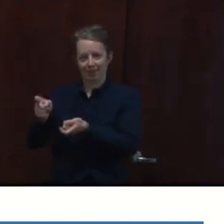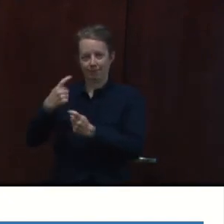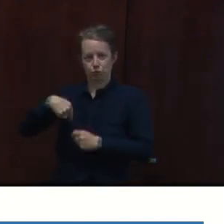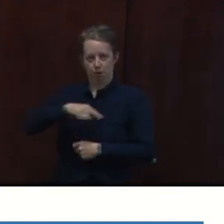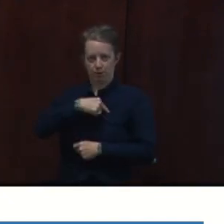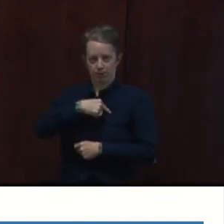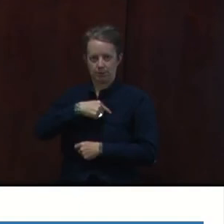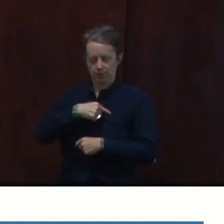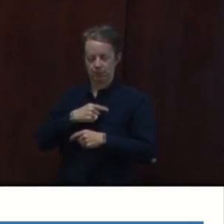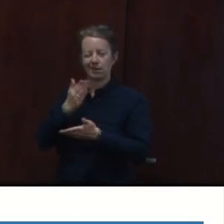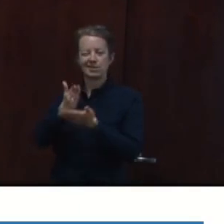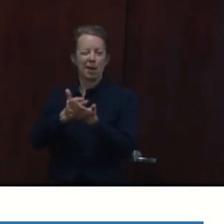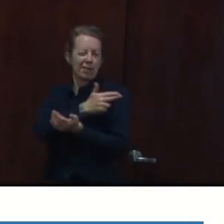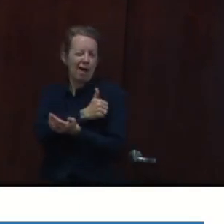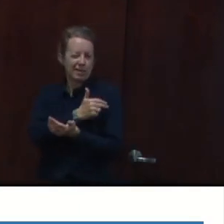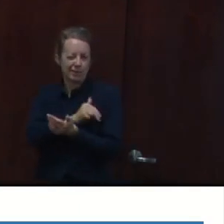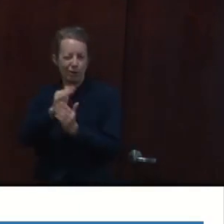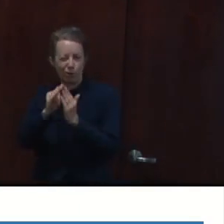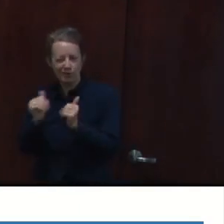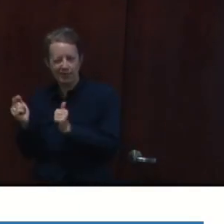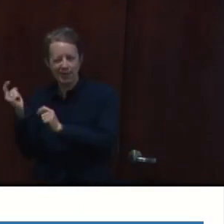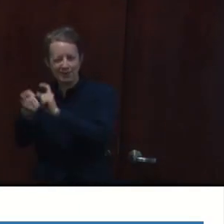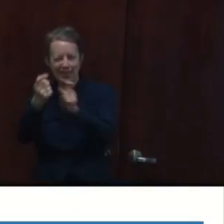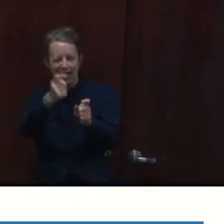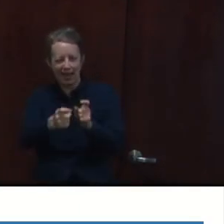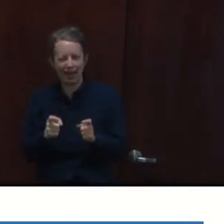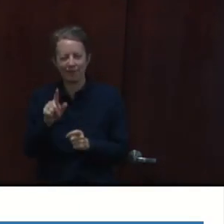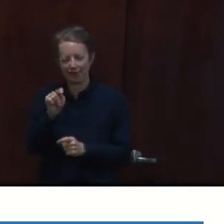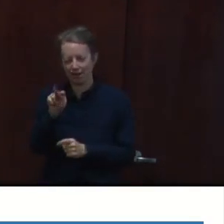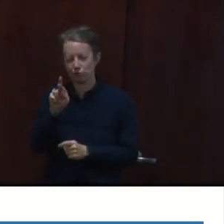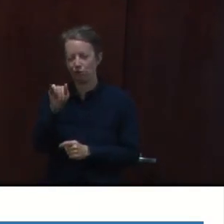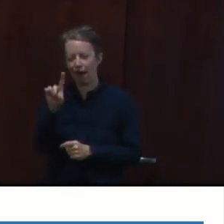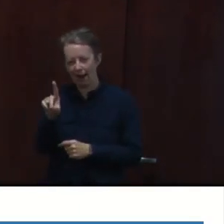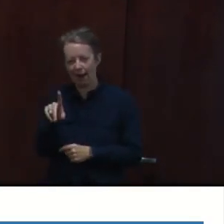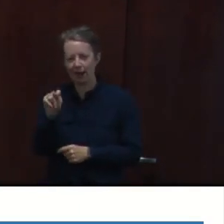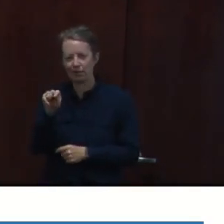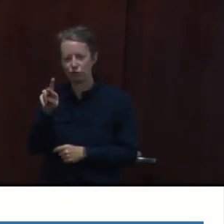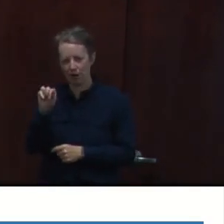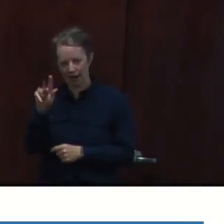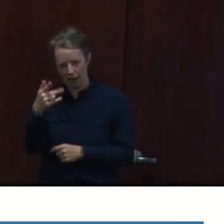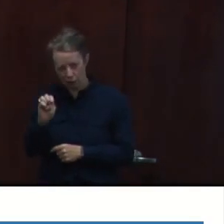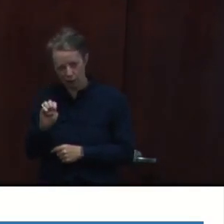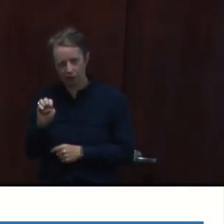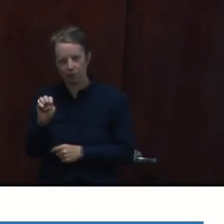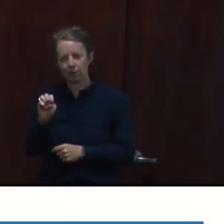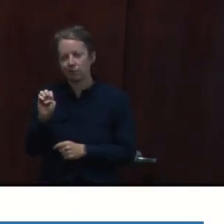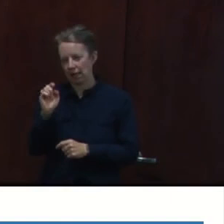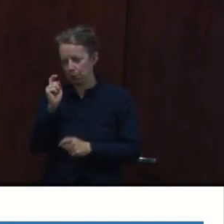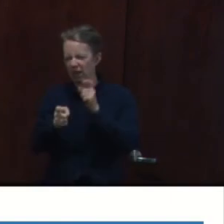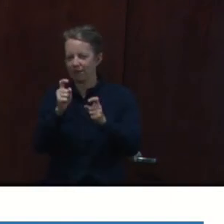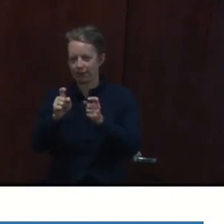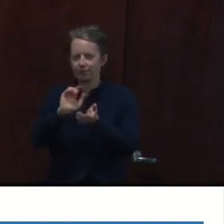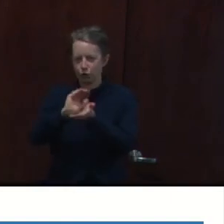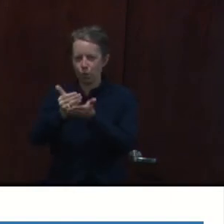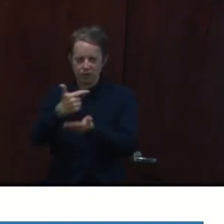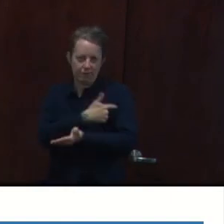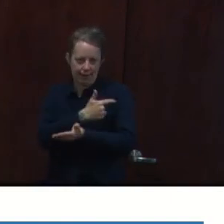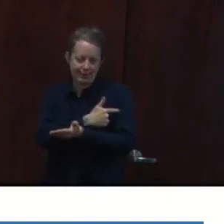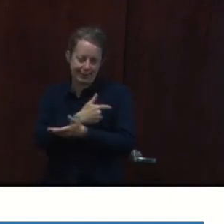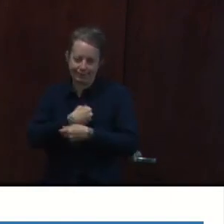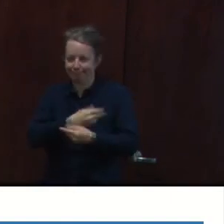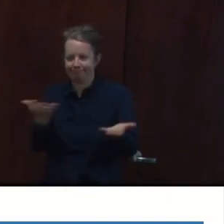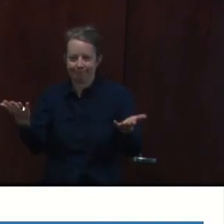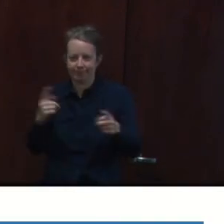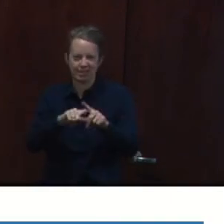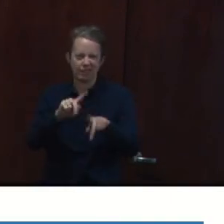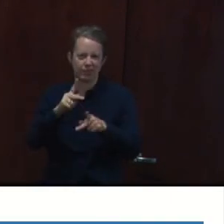hospital systems got some of those doses in the Triad and Triangle to do different types of events. Okay. Well,